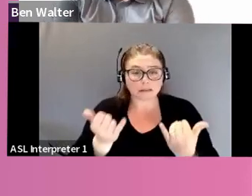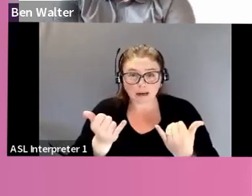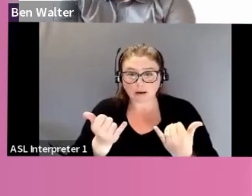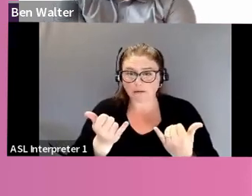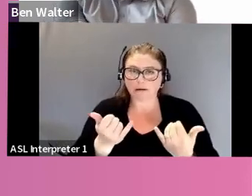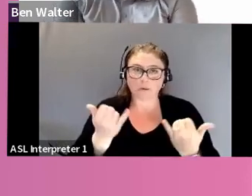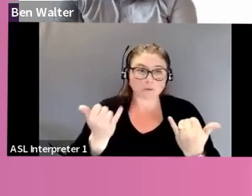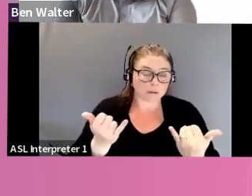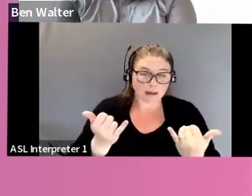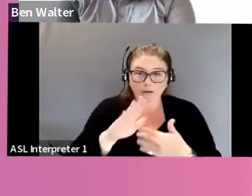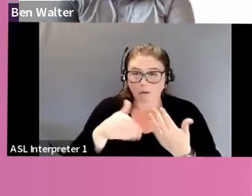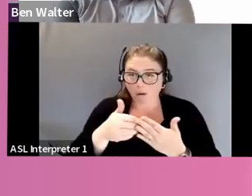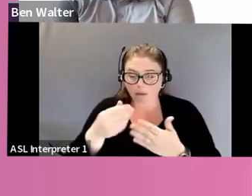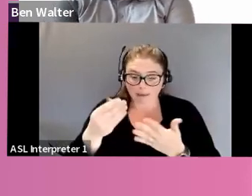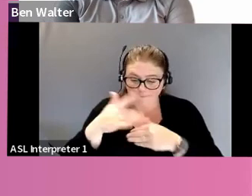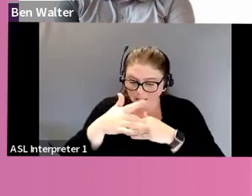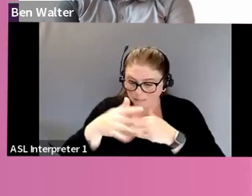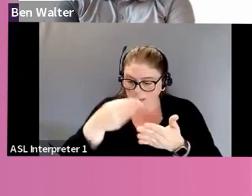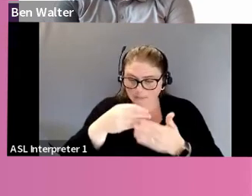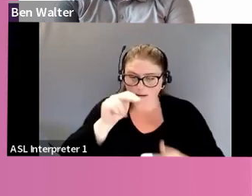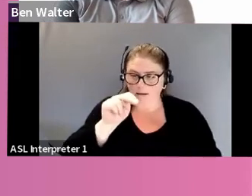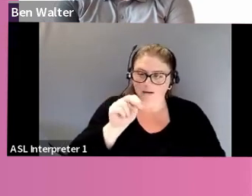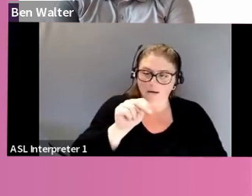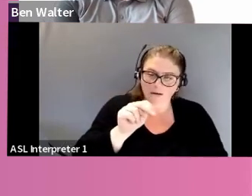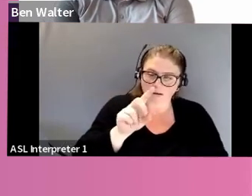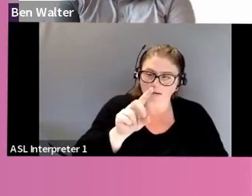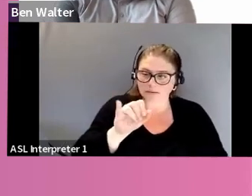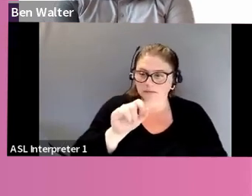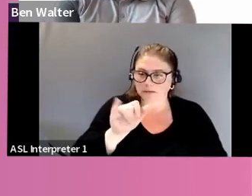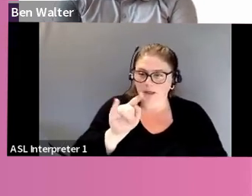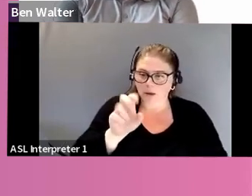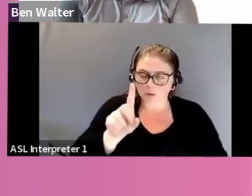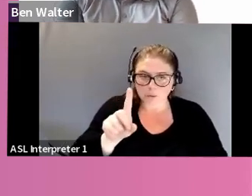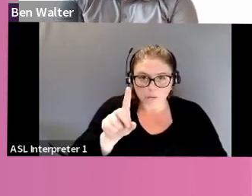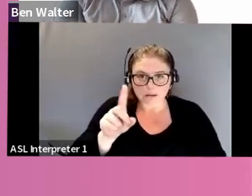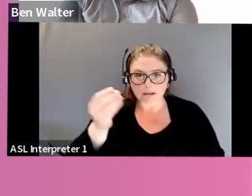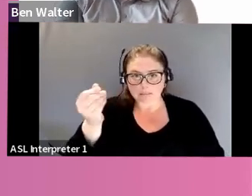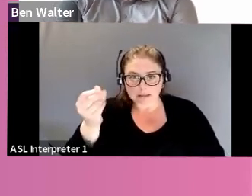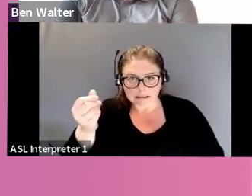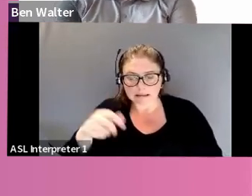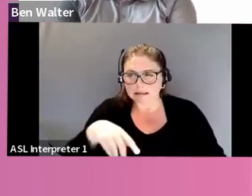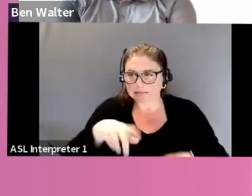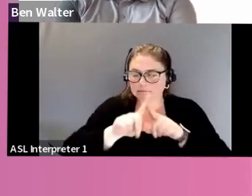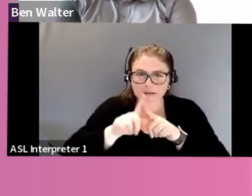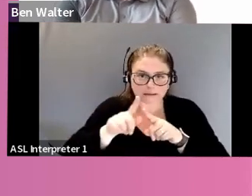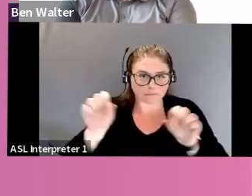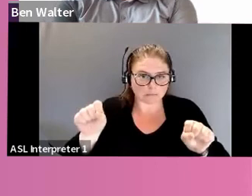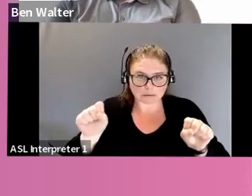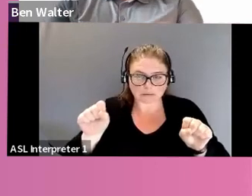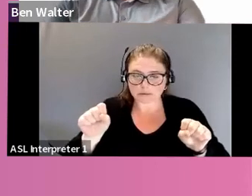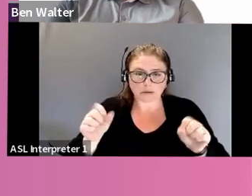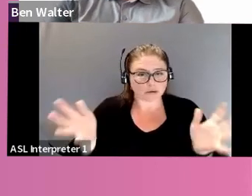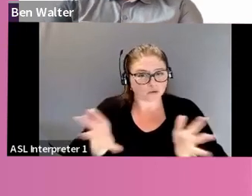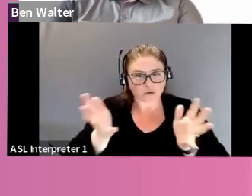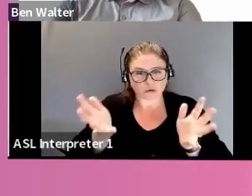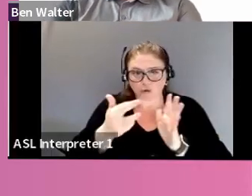funding today, exploring the Pocketed platform a little bit with us, I would encourage you to sign up, right? It's totally free. That